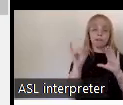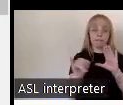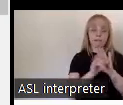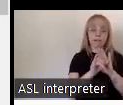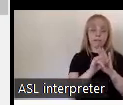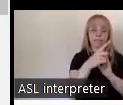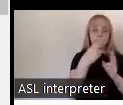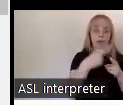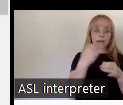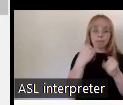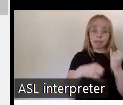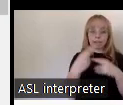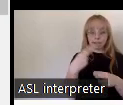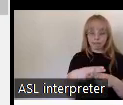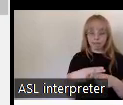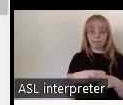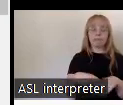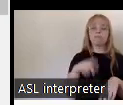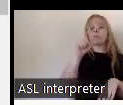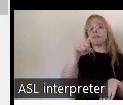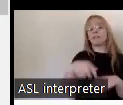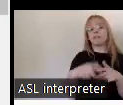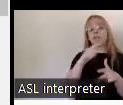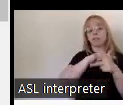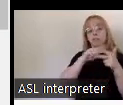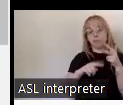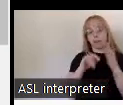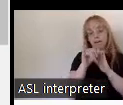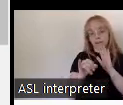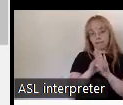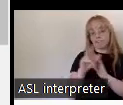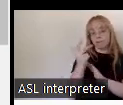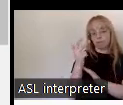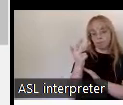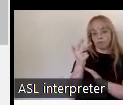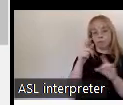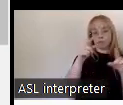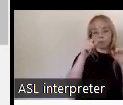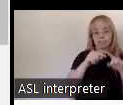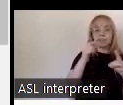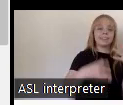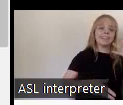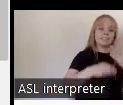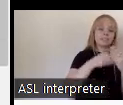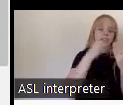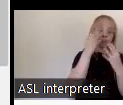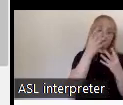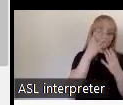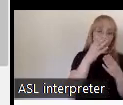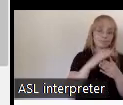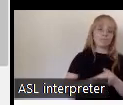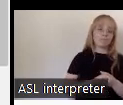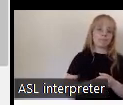complete these lookups, we need three identifiers. And here's where those third ones are. The additional information. It could